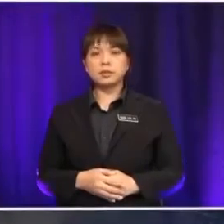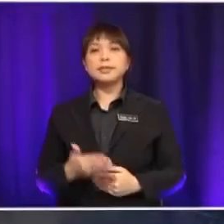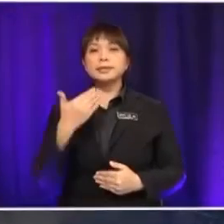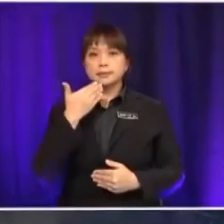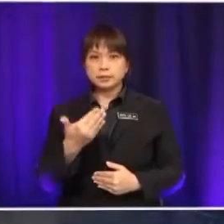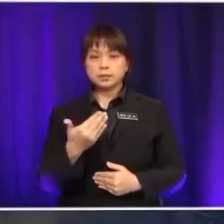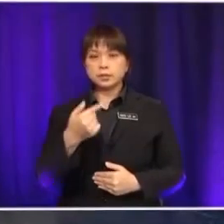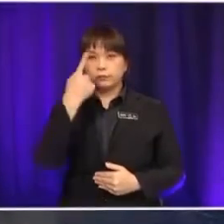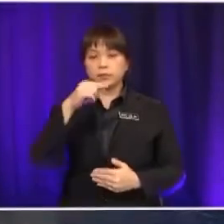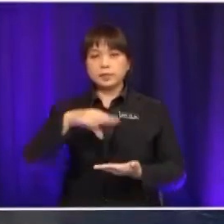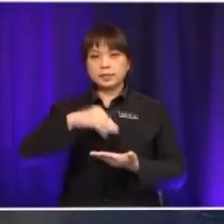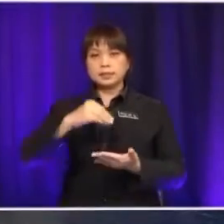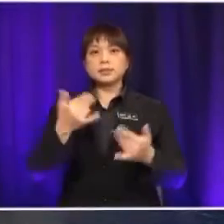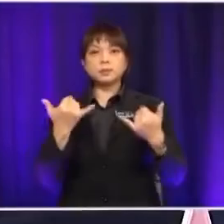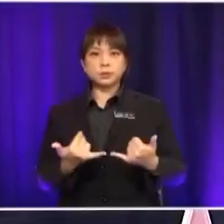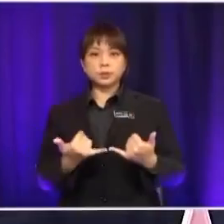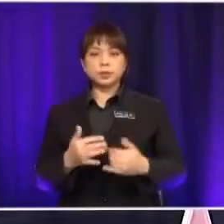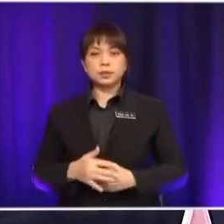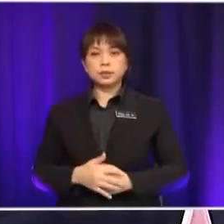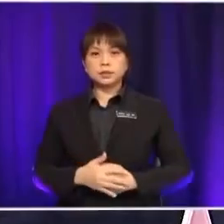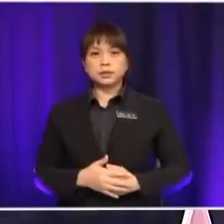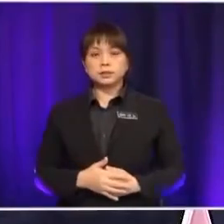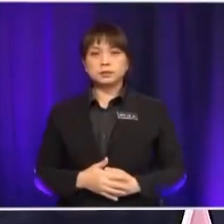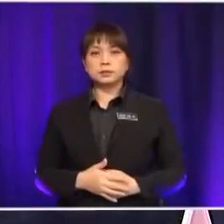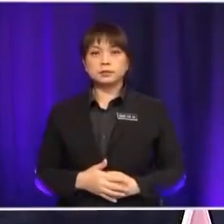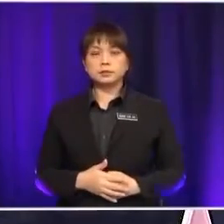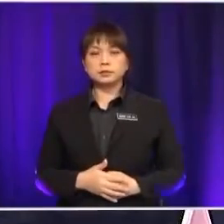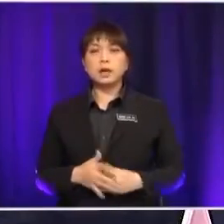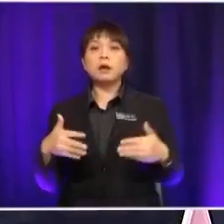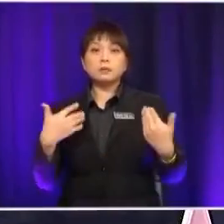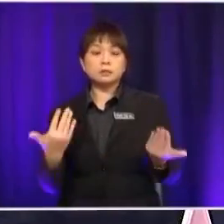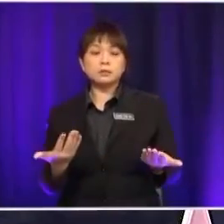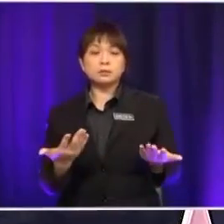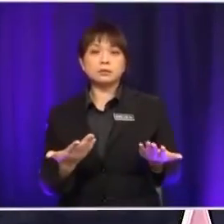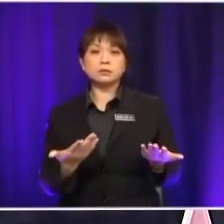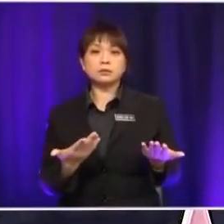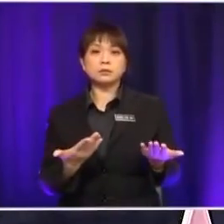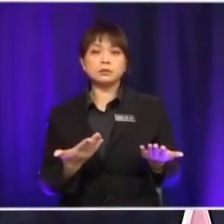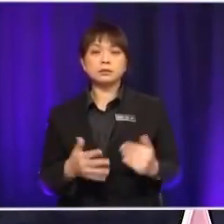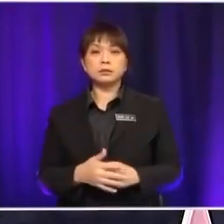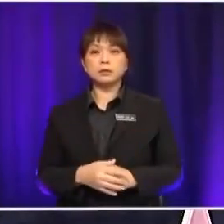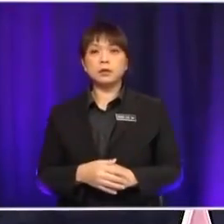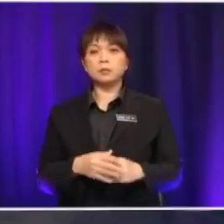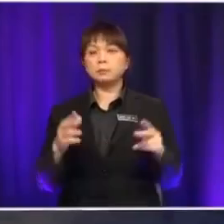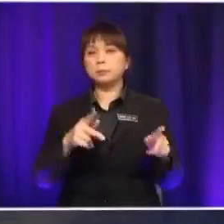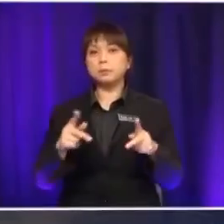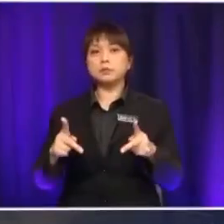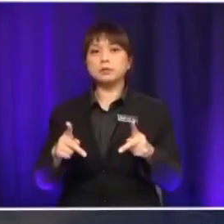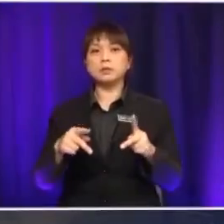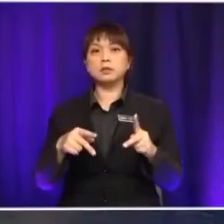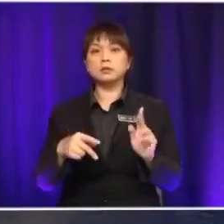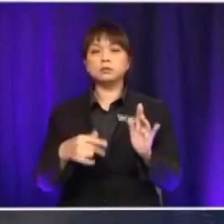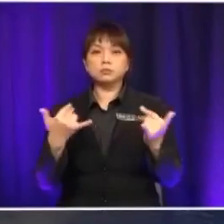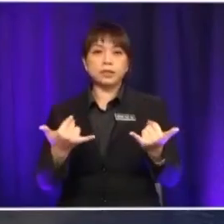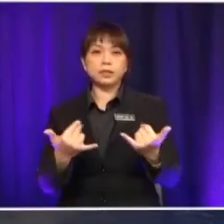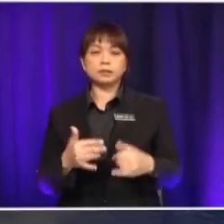for today. But before we end, could you also let us know how is the overall performance of our pupils online today? They have